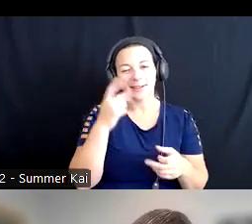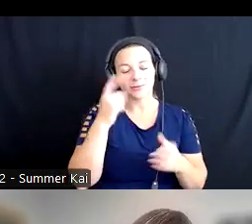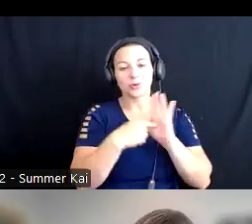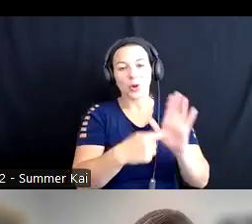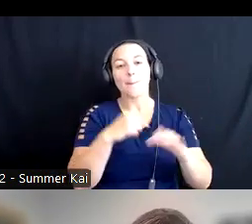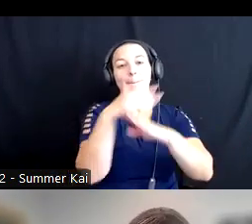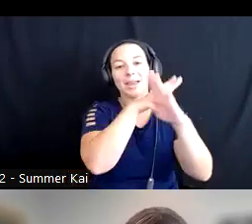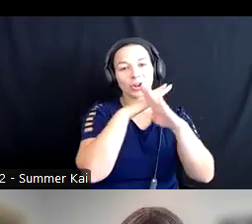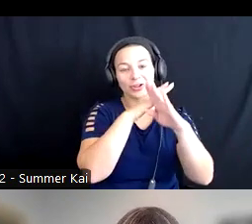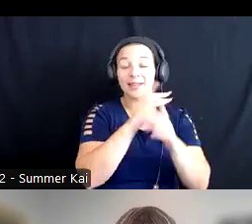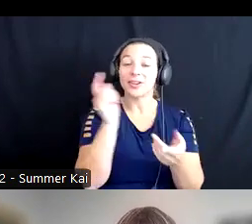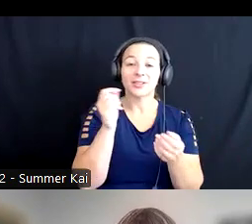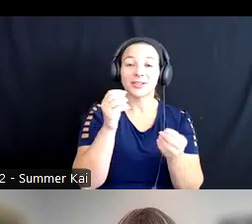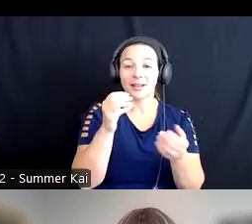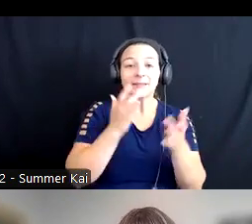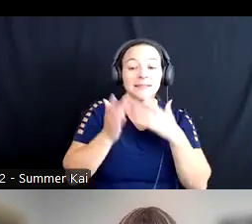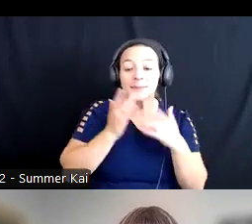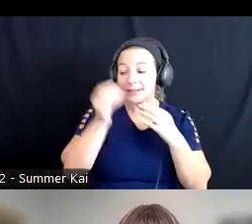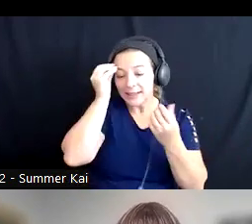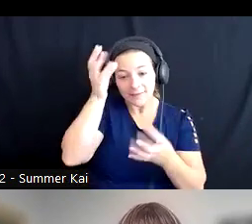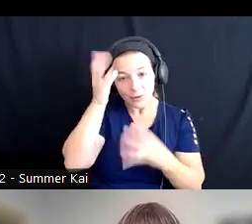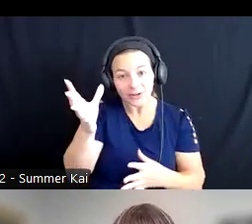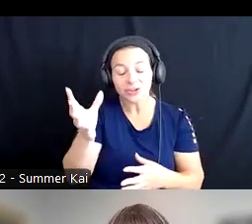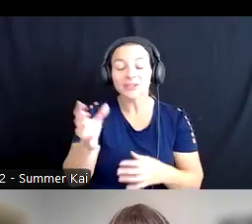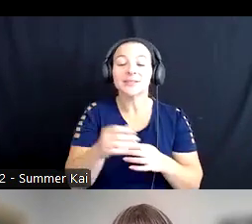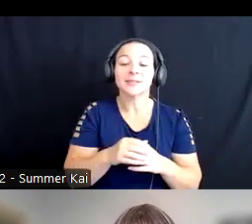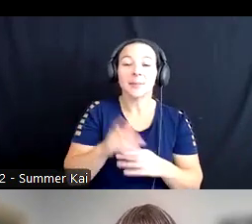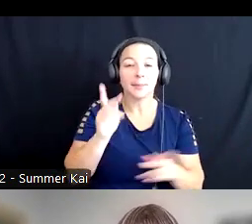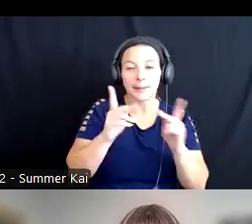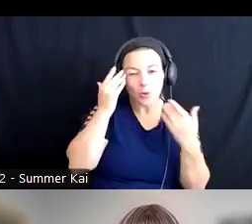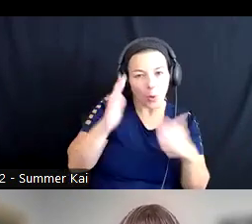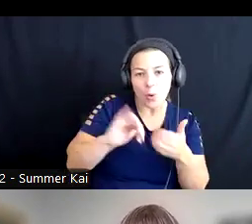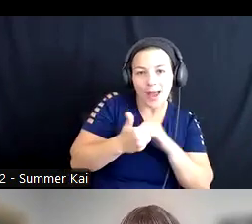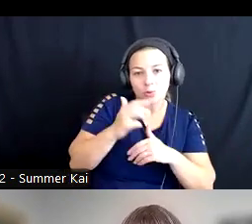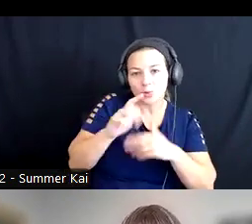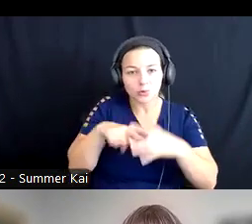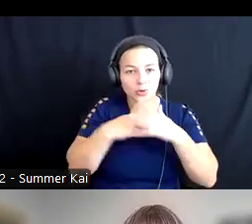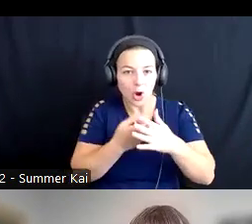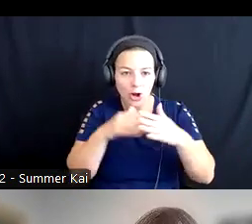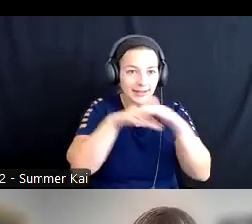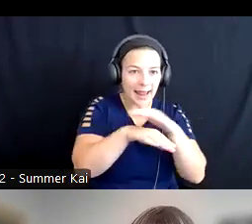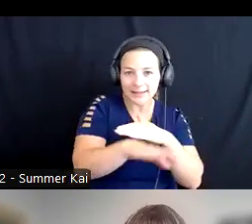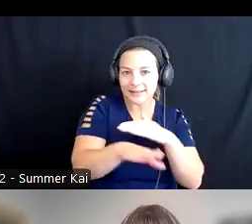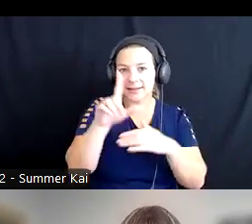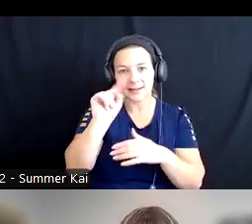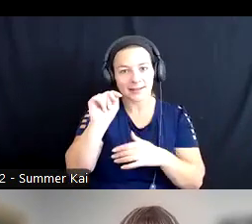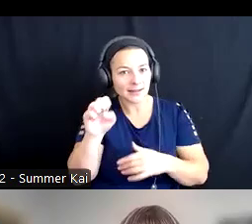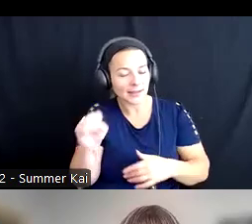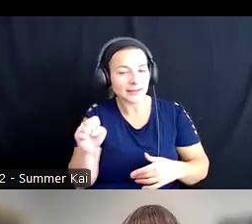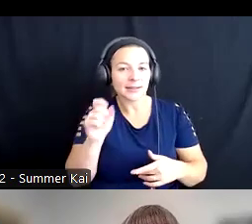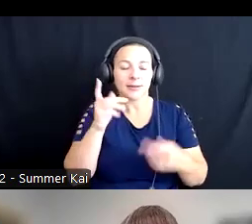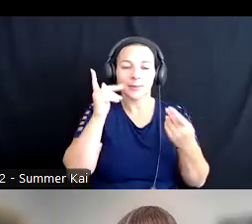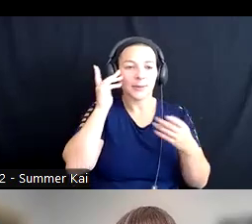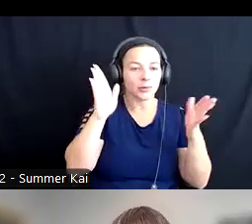There's a lack of information about alternatives, just as people often don't know how to begin to access LTSS and supports and